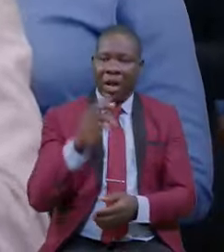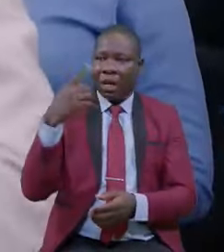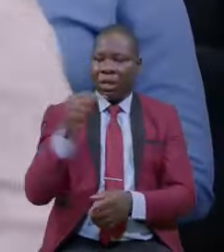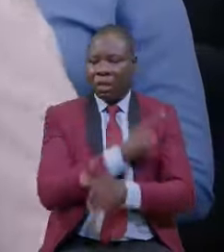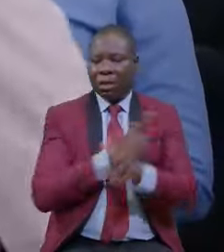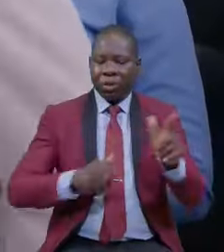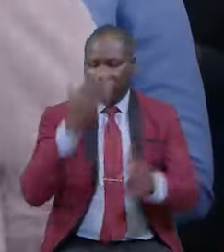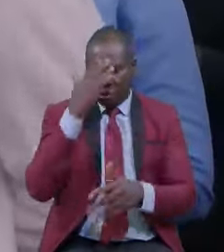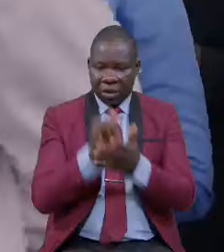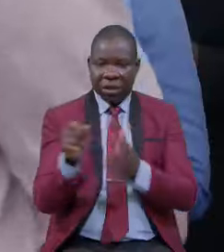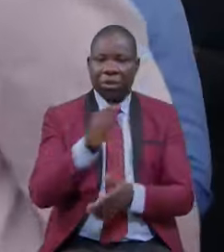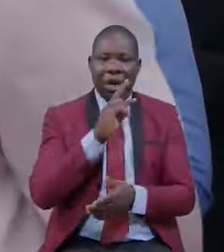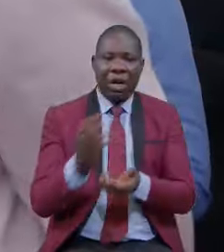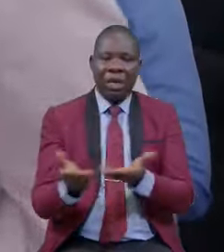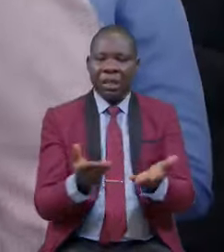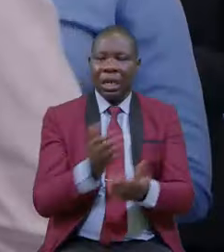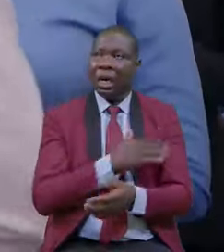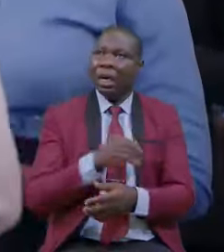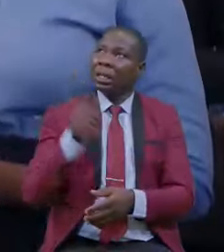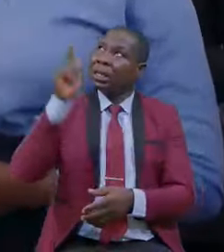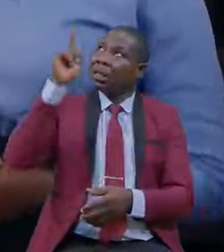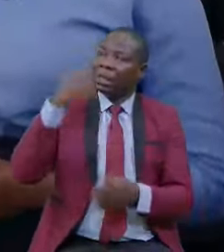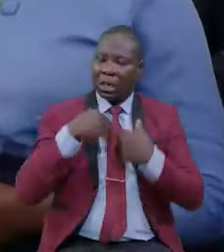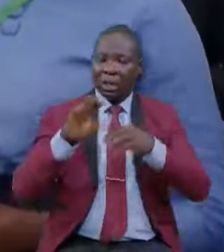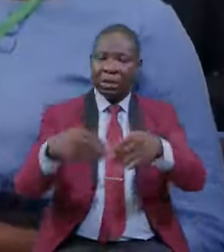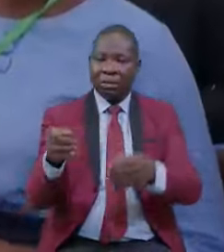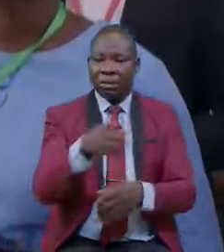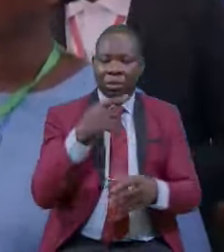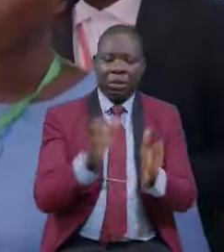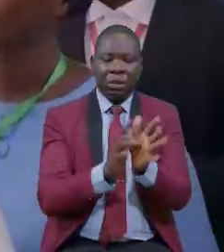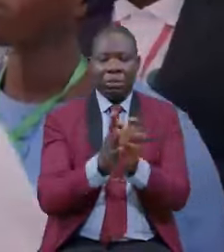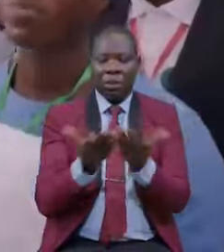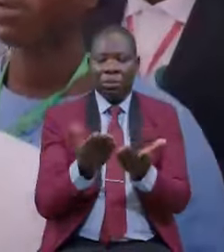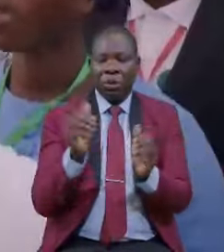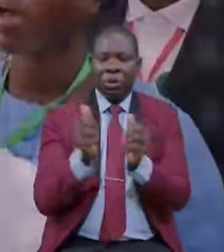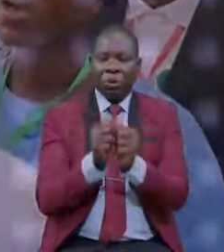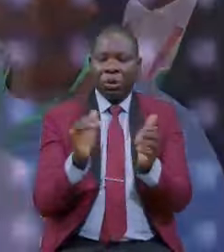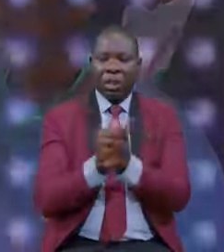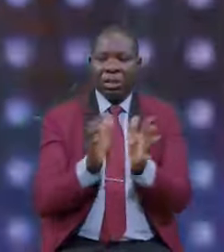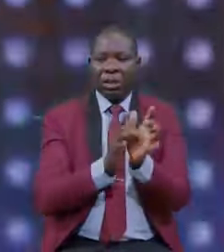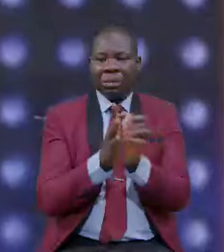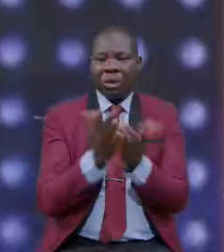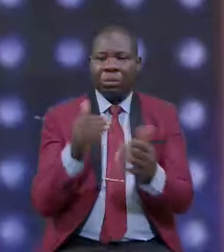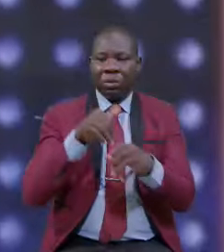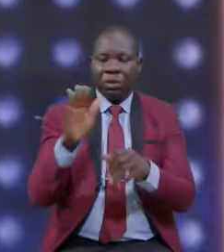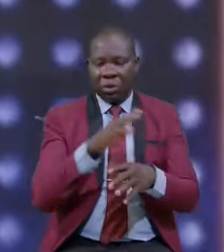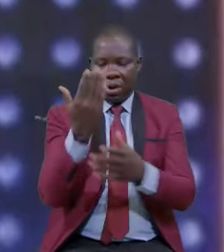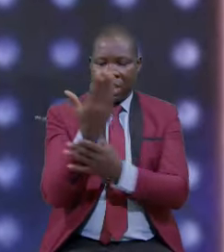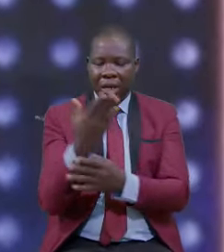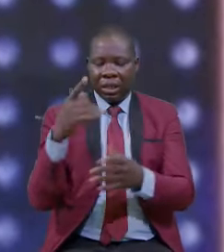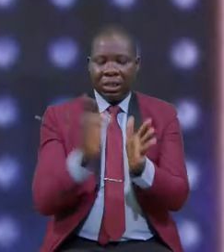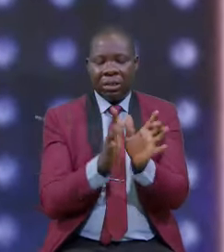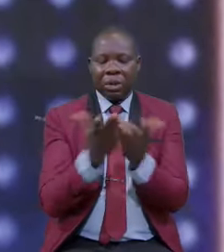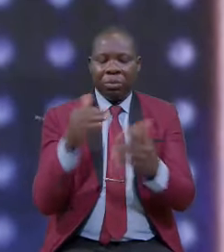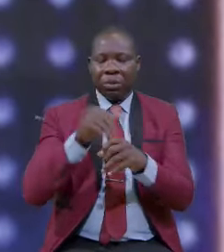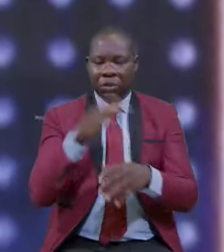Lord has given you the Bible. With that Bible in your hand, the Bible in your heart, the Bible in your mouth, the Bible